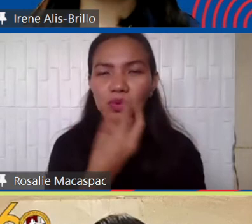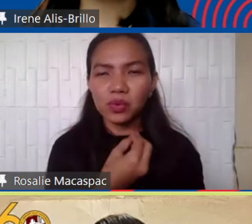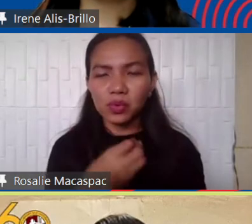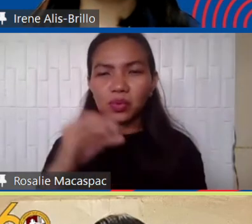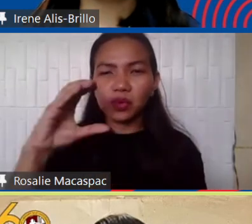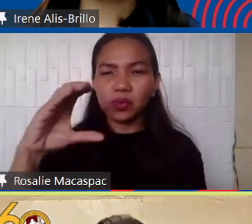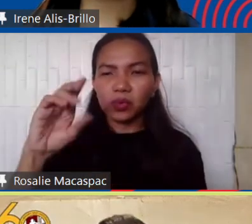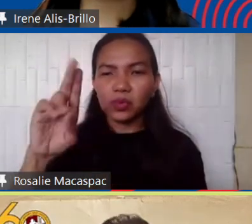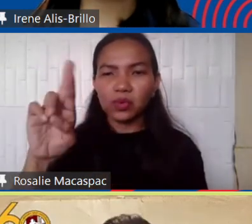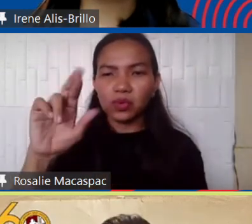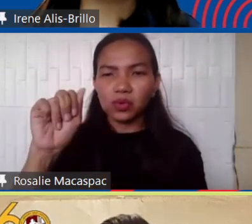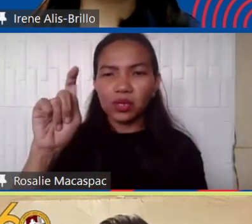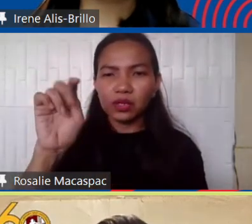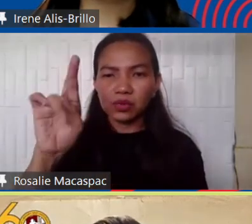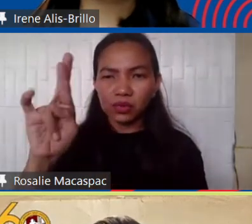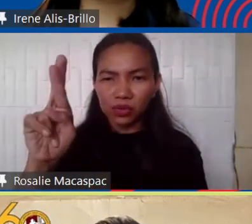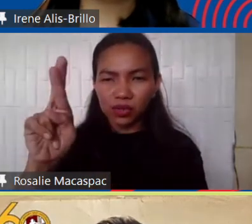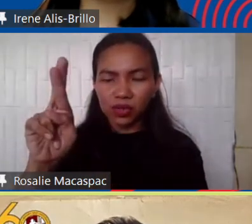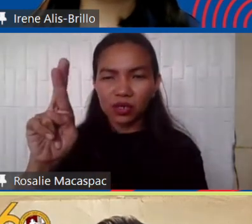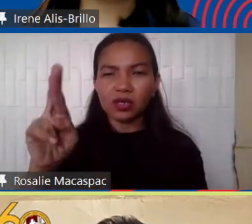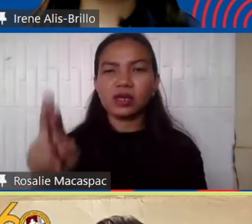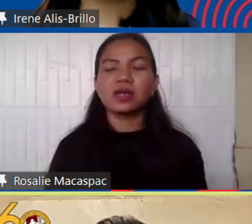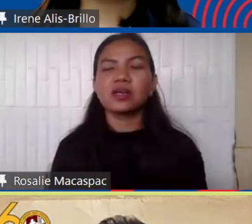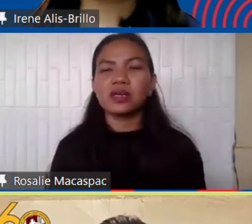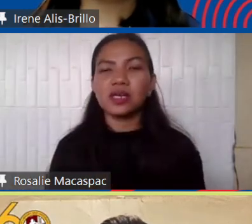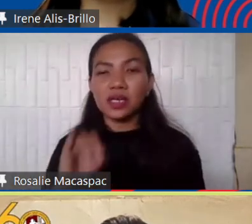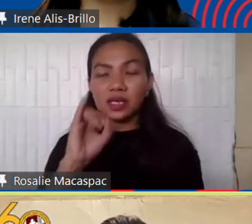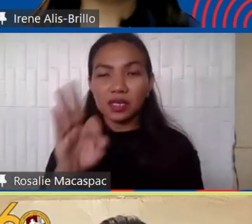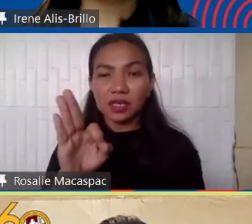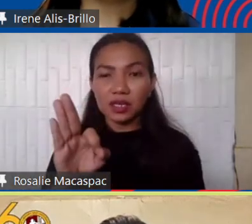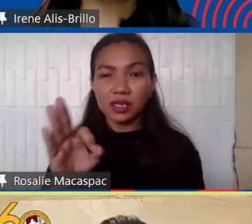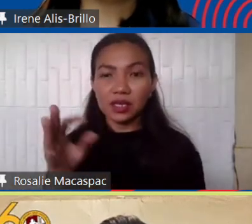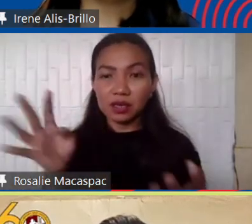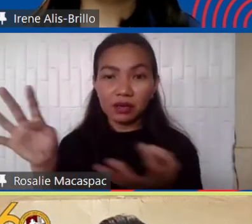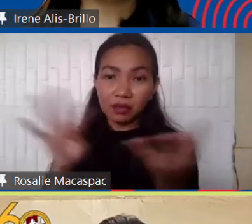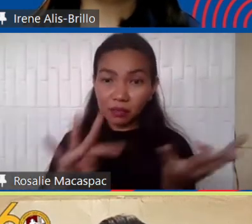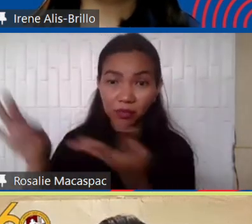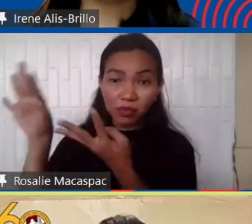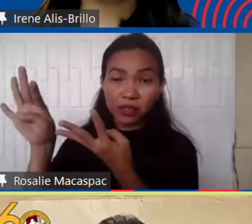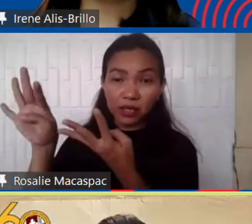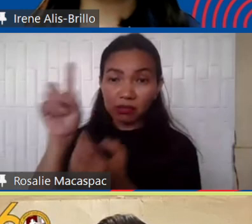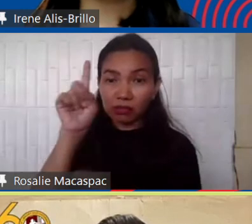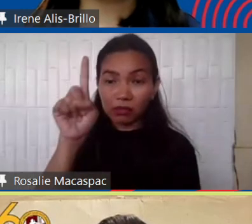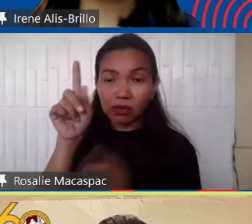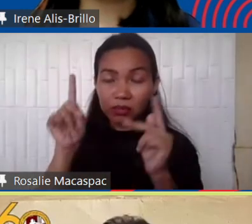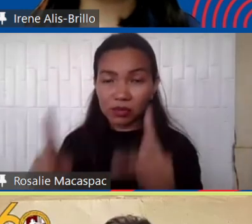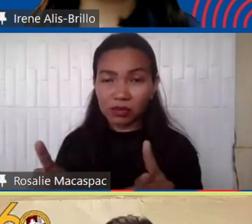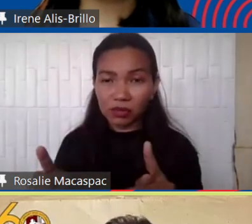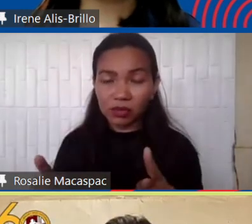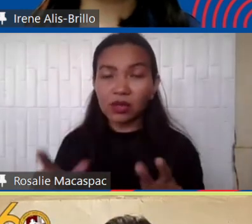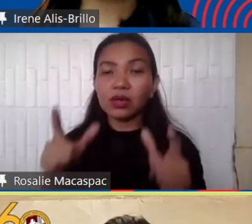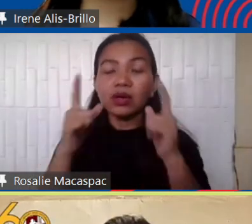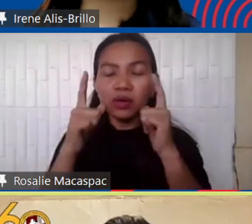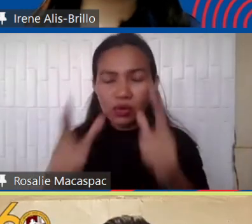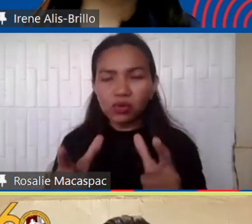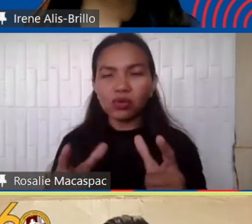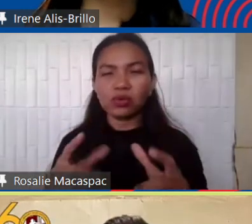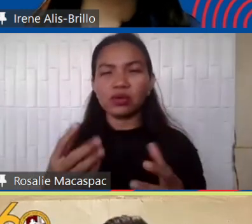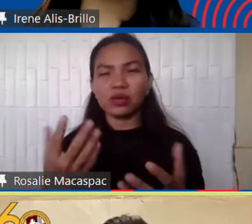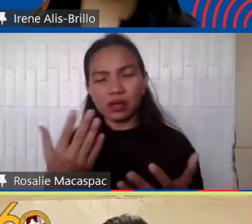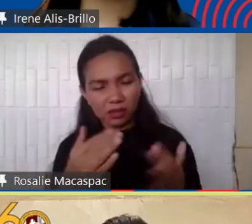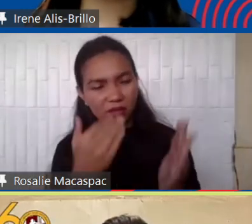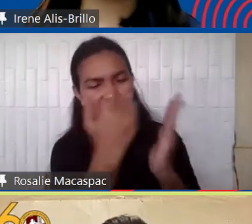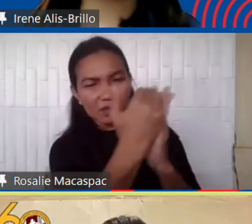curator is, and then usually if it's just uploaded by someone, then you need to look at the credentials of that